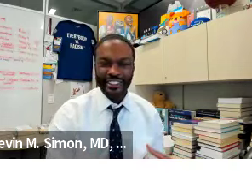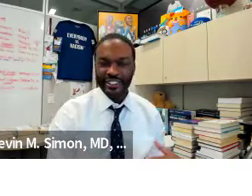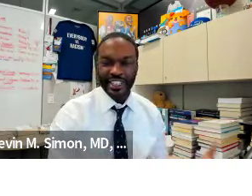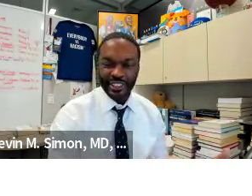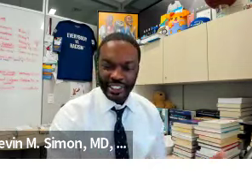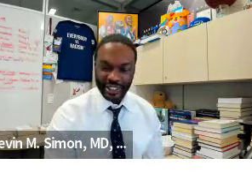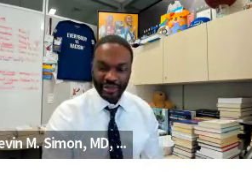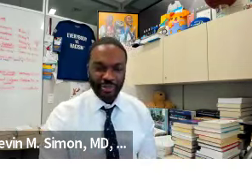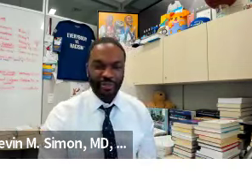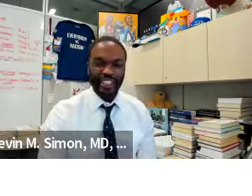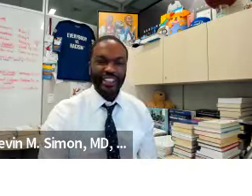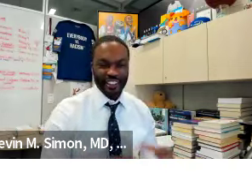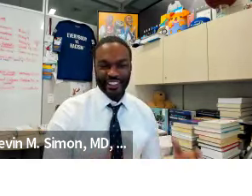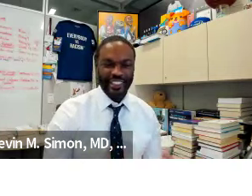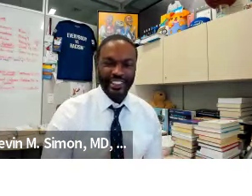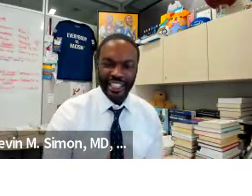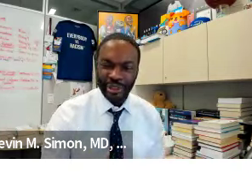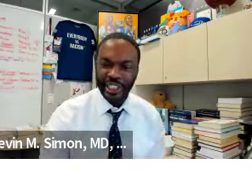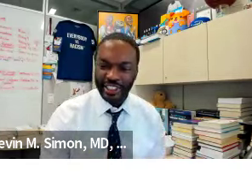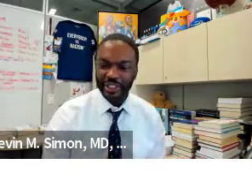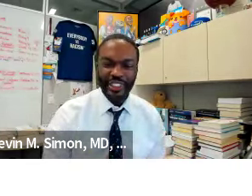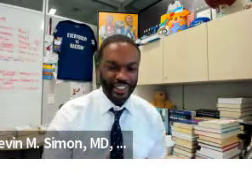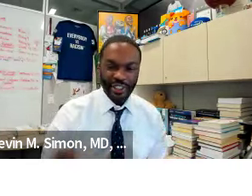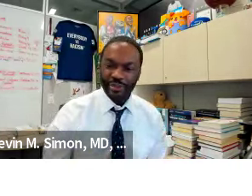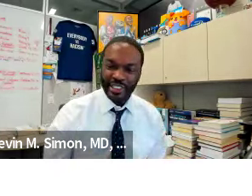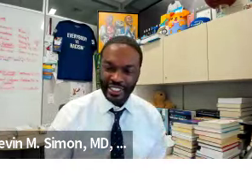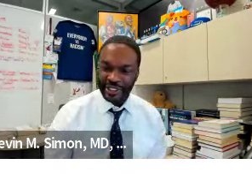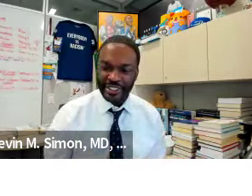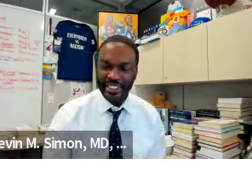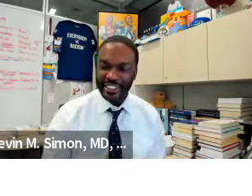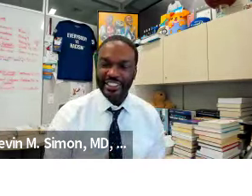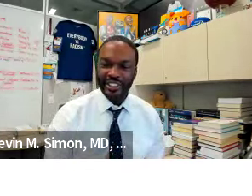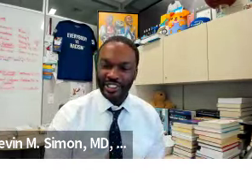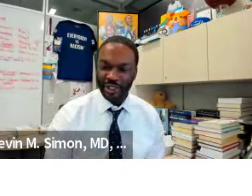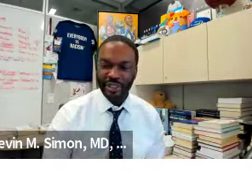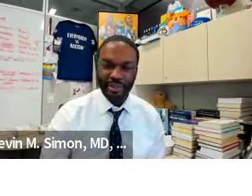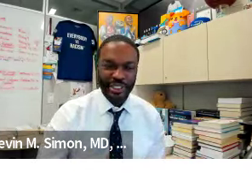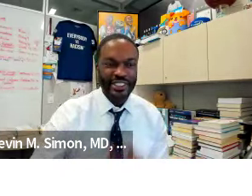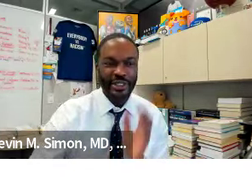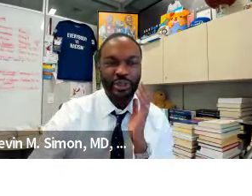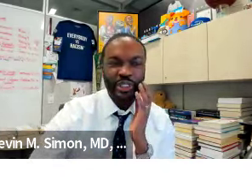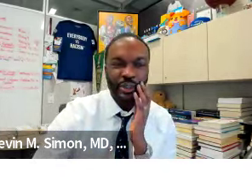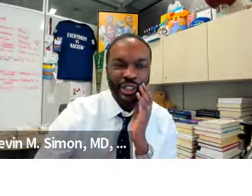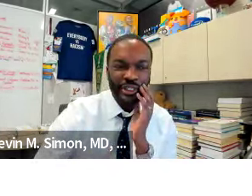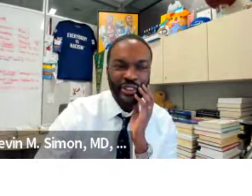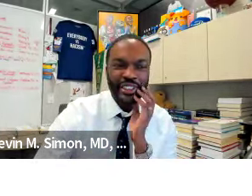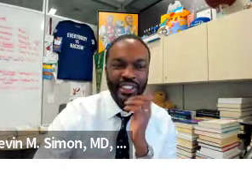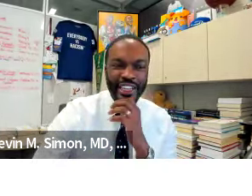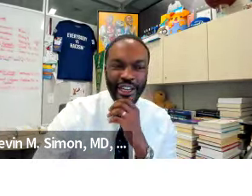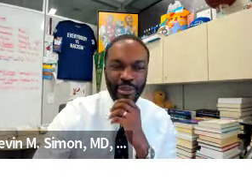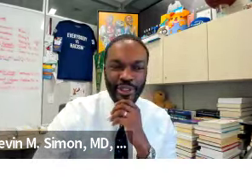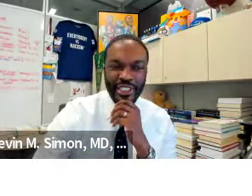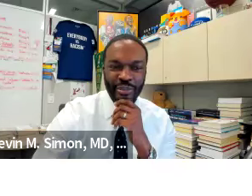the soccer team, in the library, grandma's house. It's going to show up many places. So we're going to walk